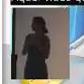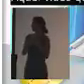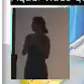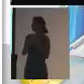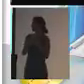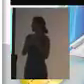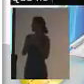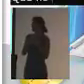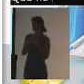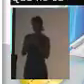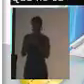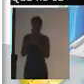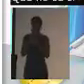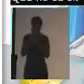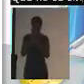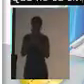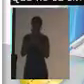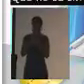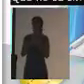I'm not sure if you can see it.